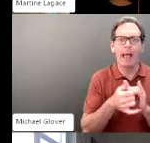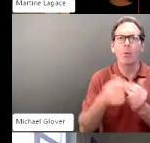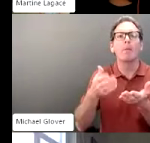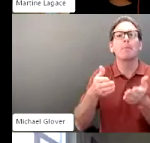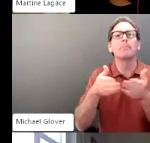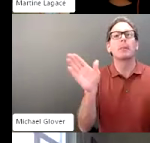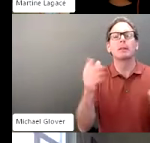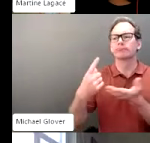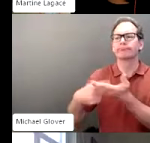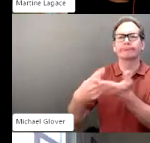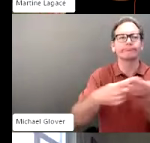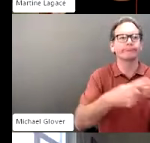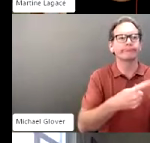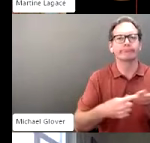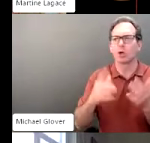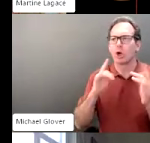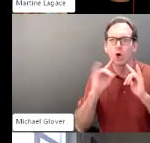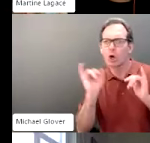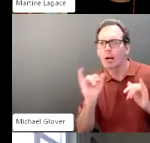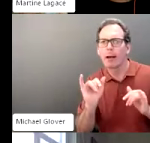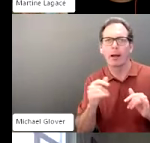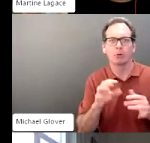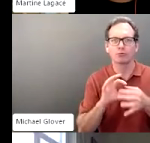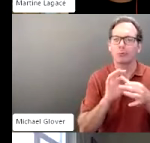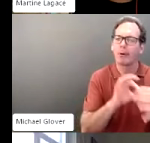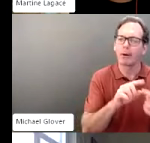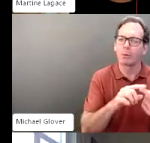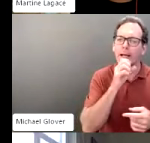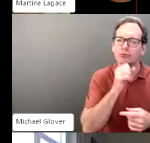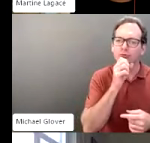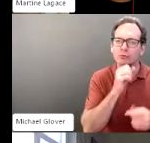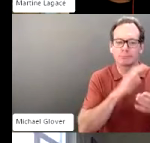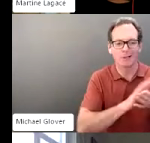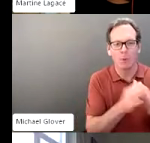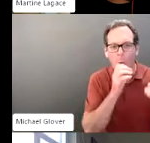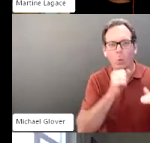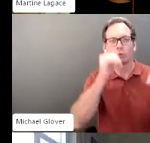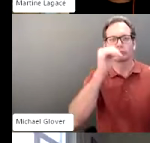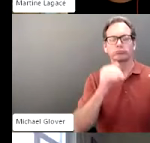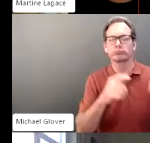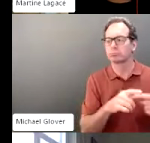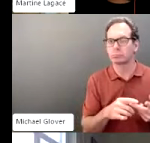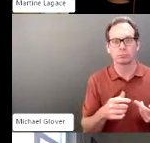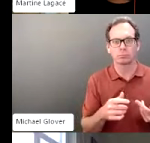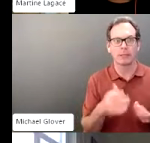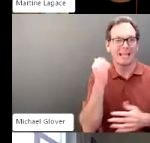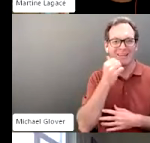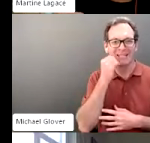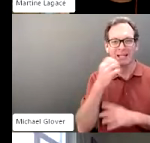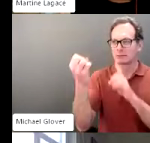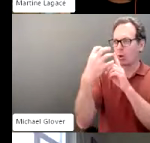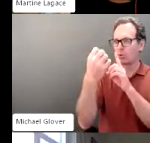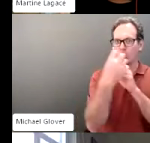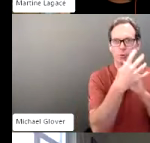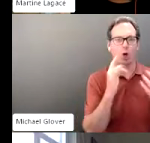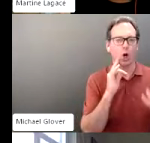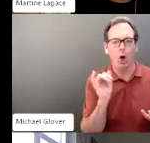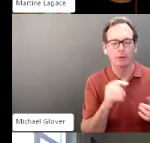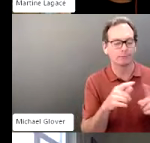aging as what we are exposed to as individuals on a daily basis by the media, what the media tells